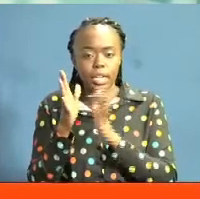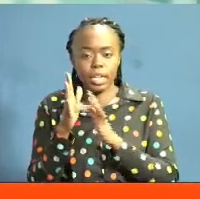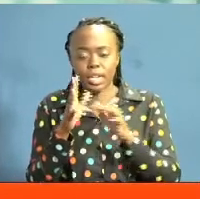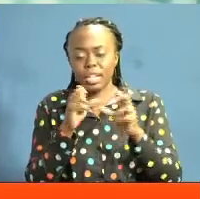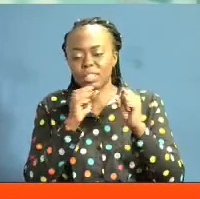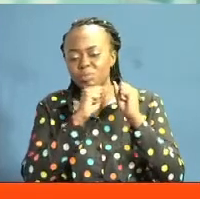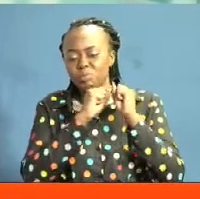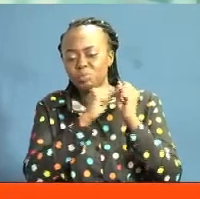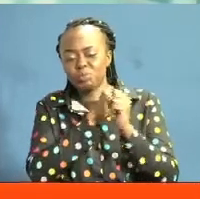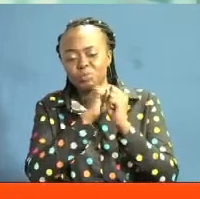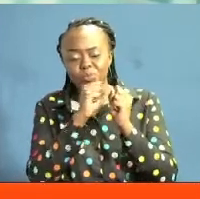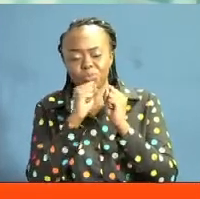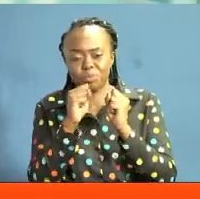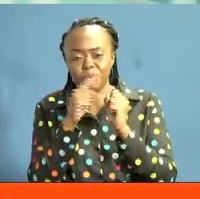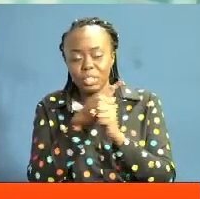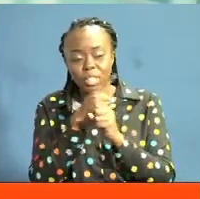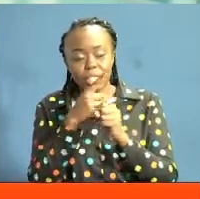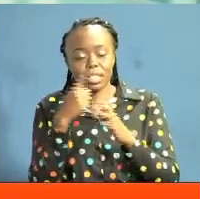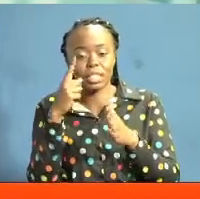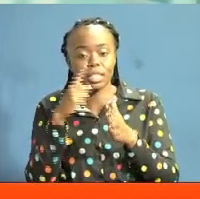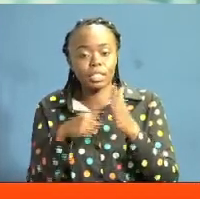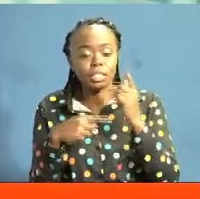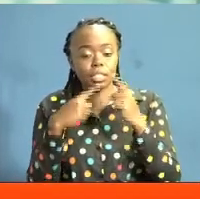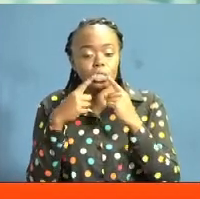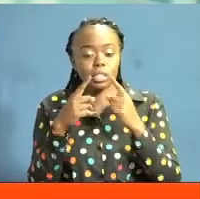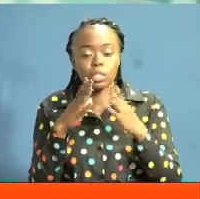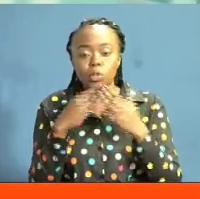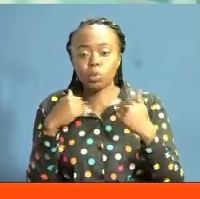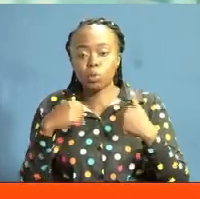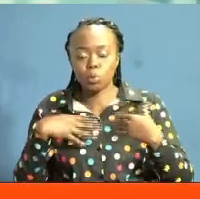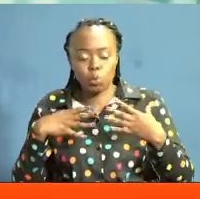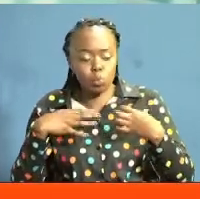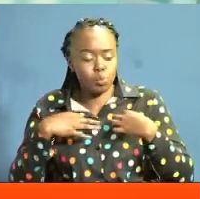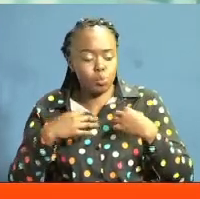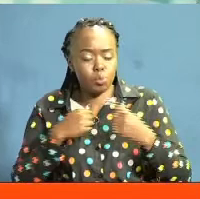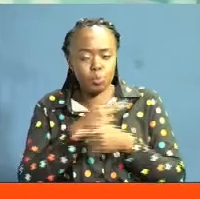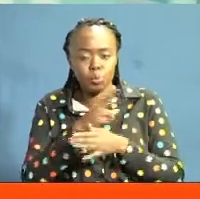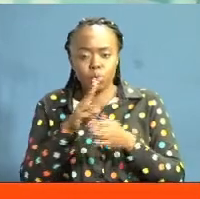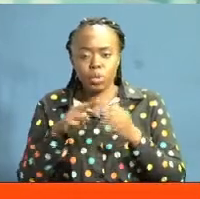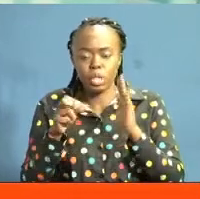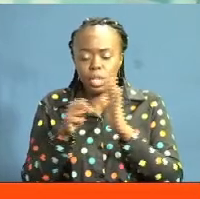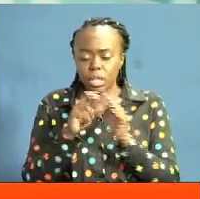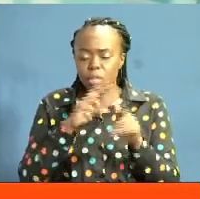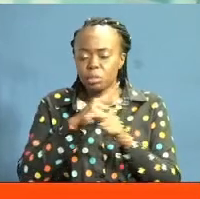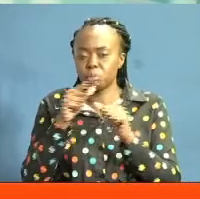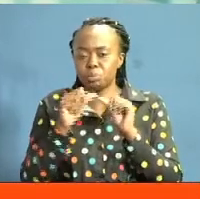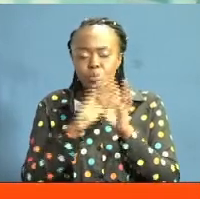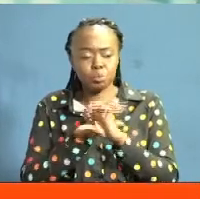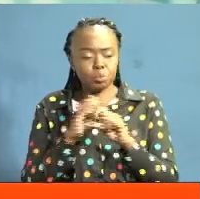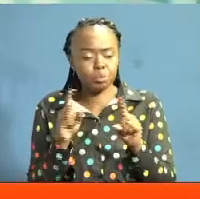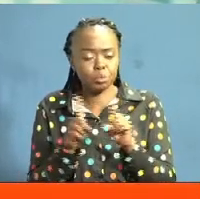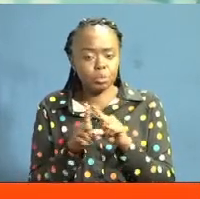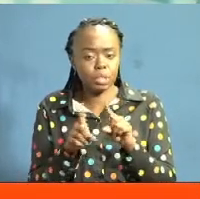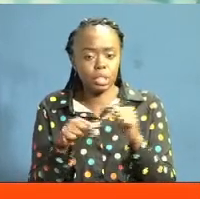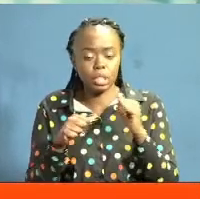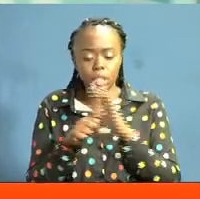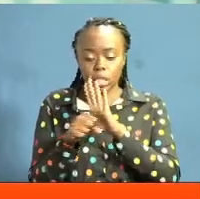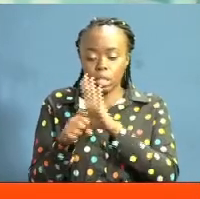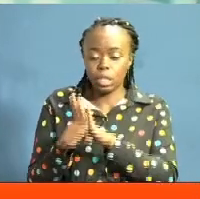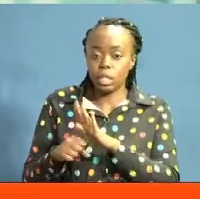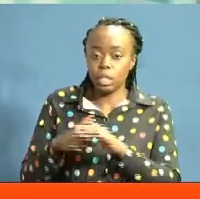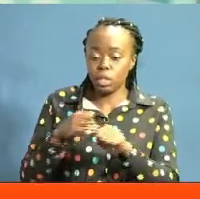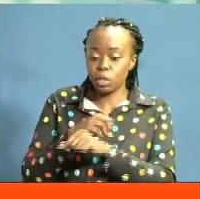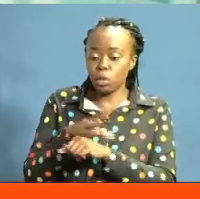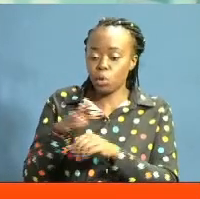super administrator. Mm-hmm. What I want to tell you is do not wear rejection as a garment. Do not let that rejection throw